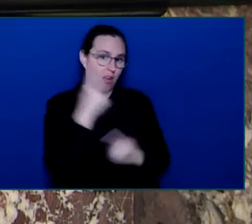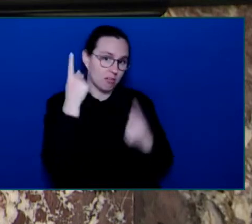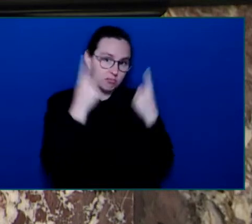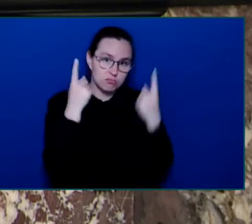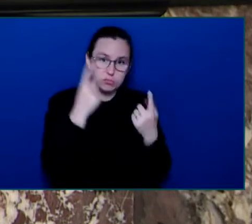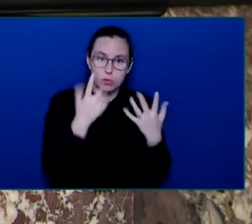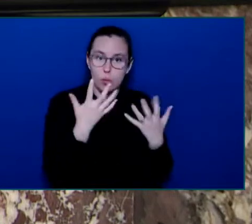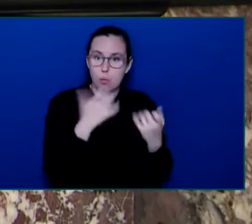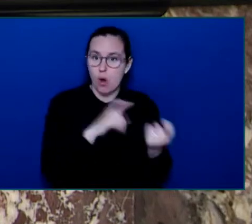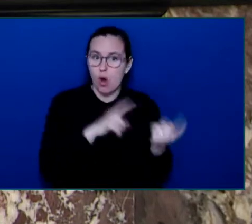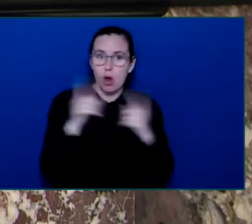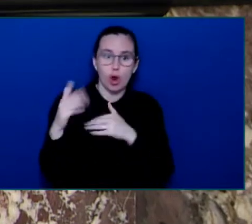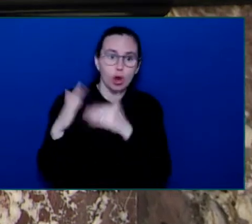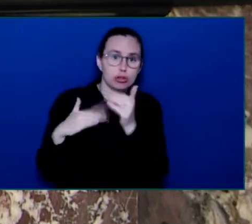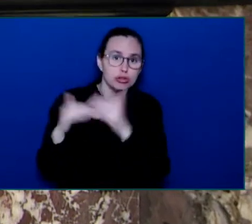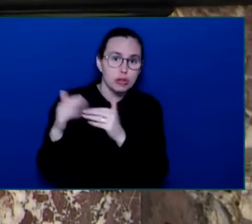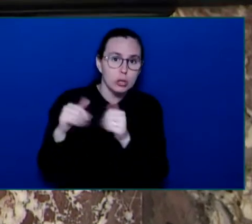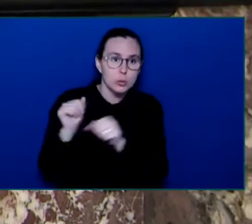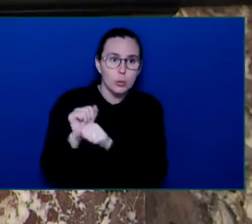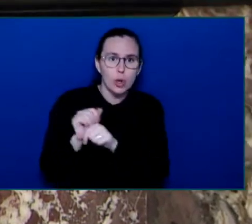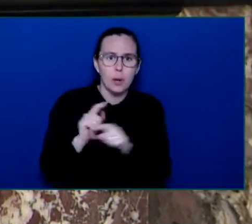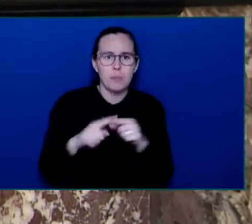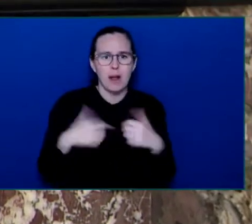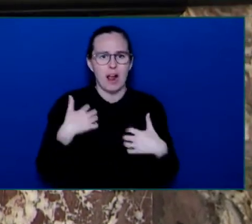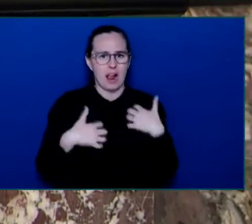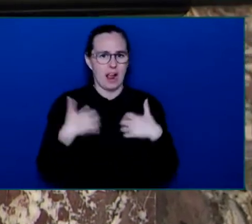agree. Thank you, Mr. Speaker.